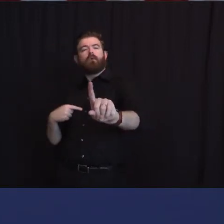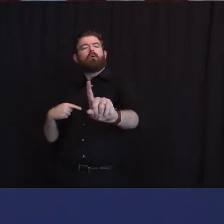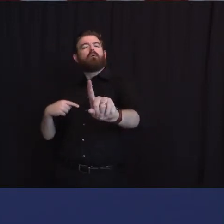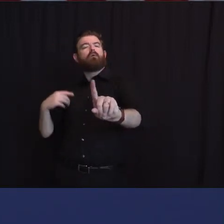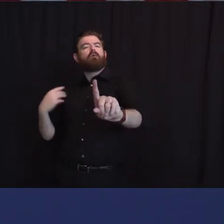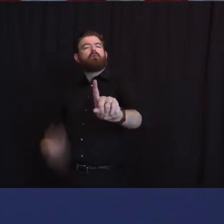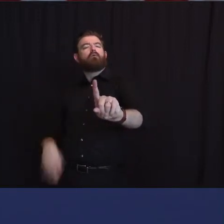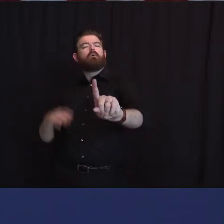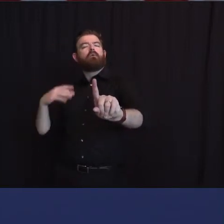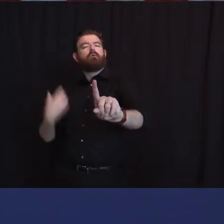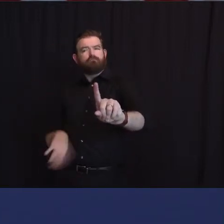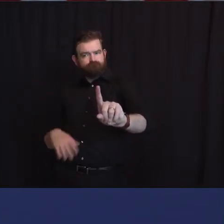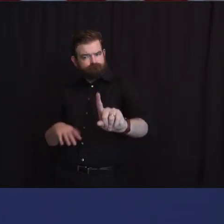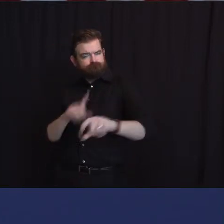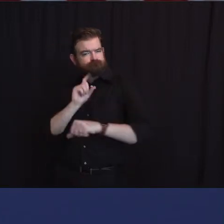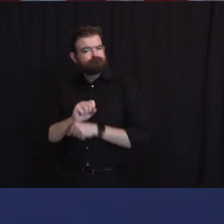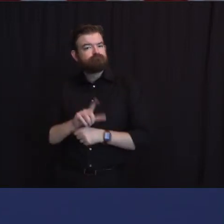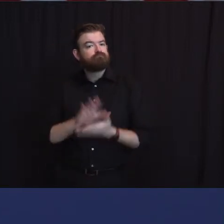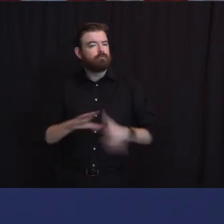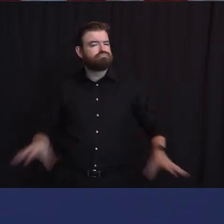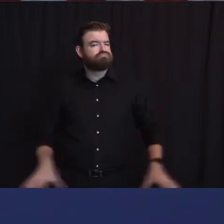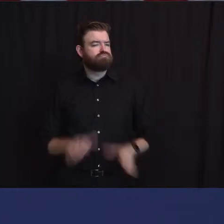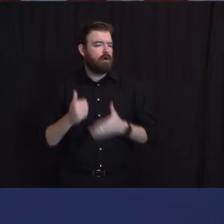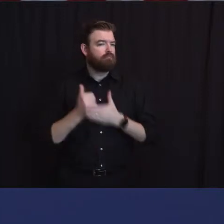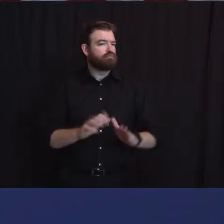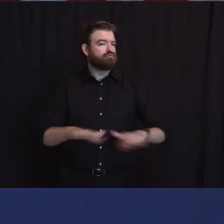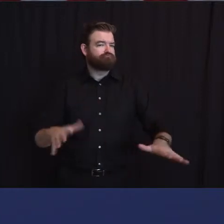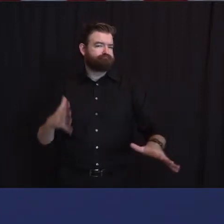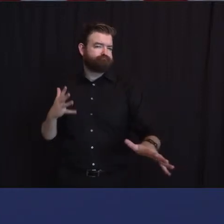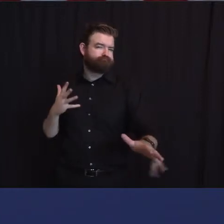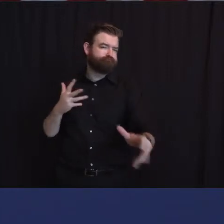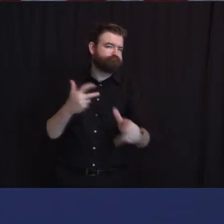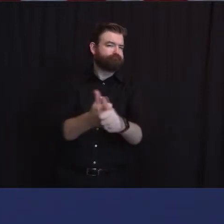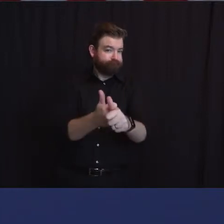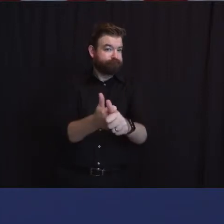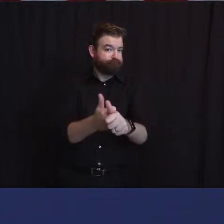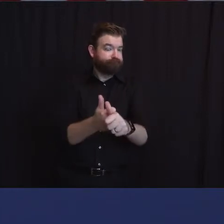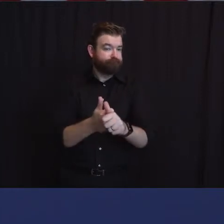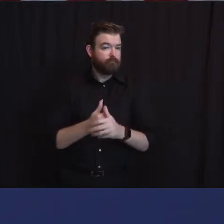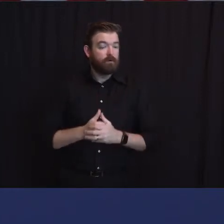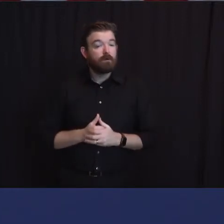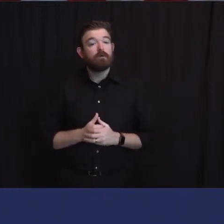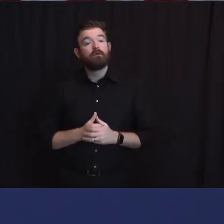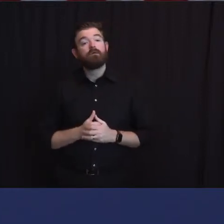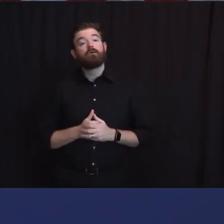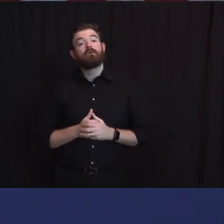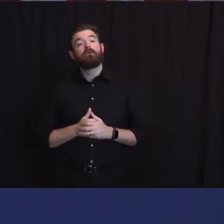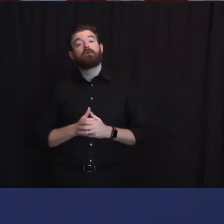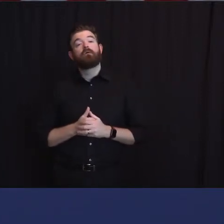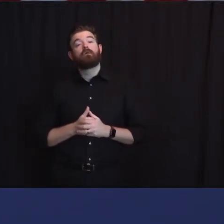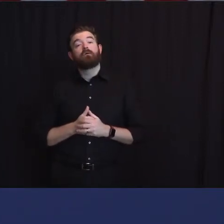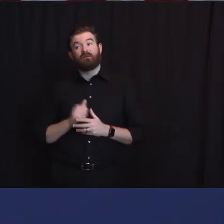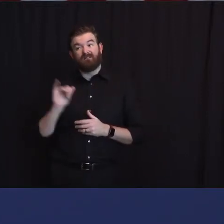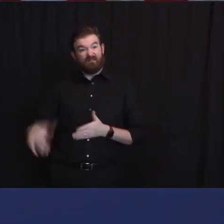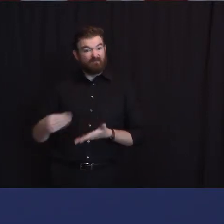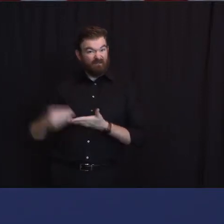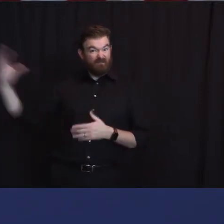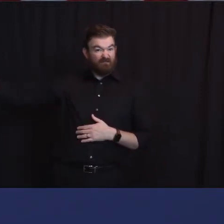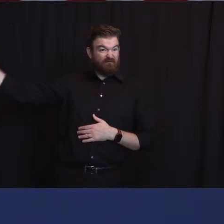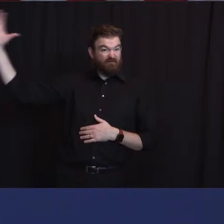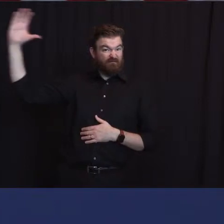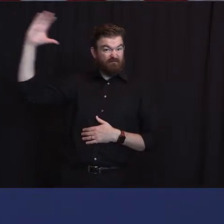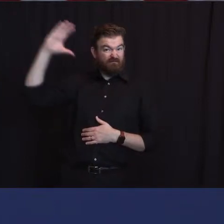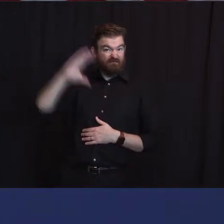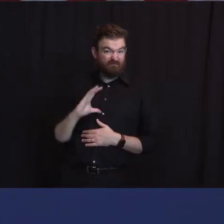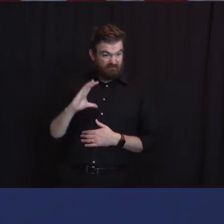COVID-19. The ARP-ESSER State Plan, released this week, represents our current best thinking on